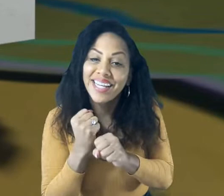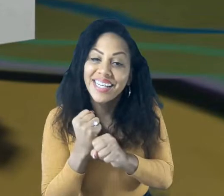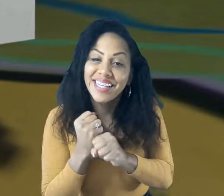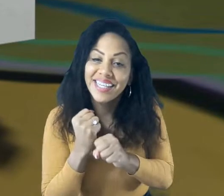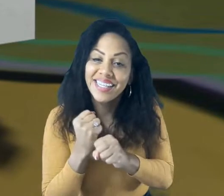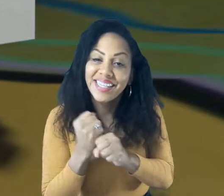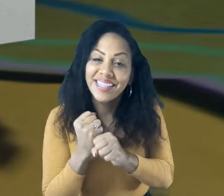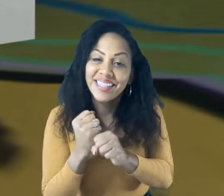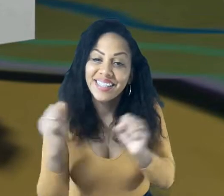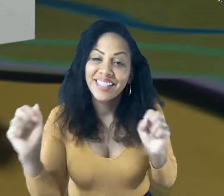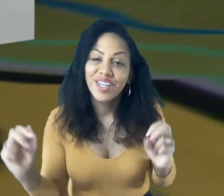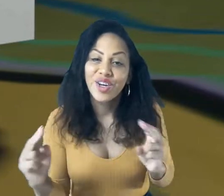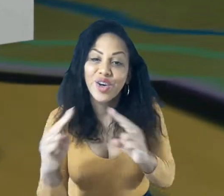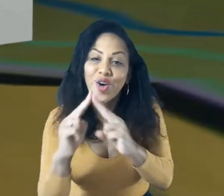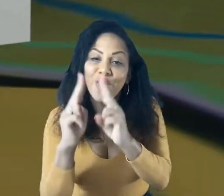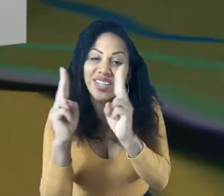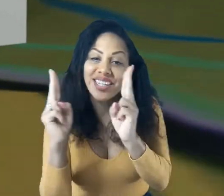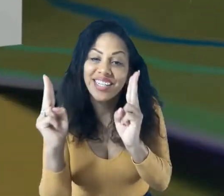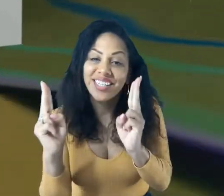cottage,